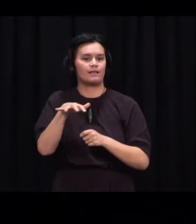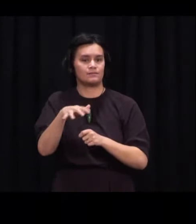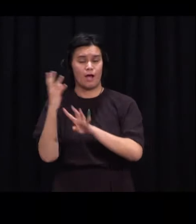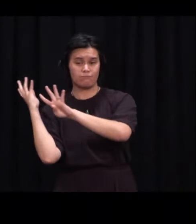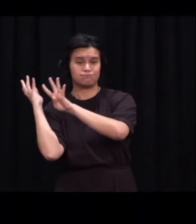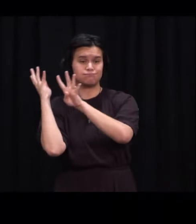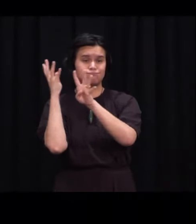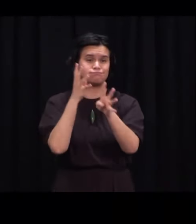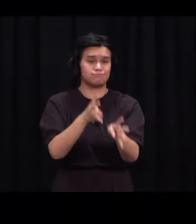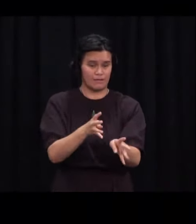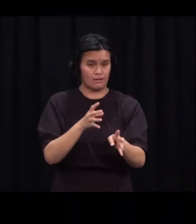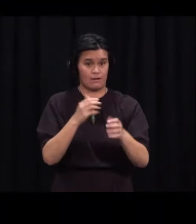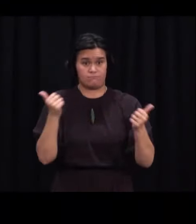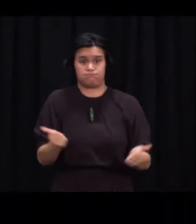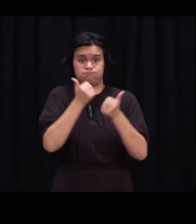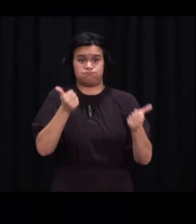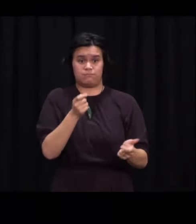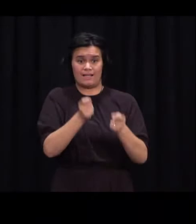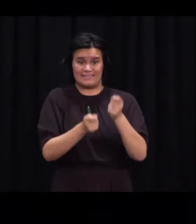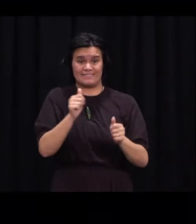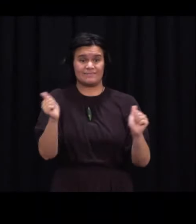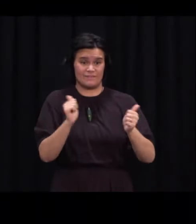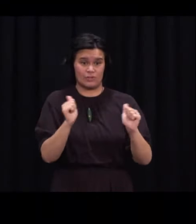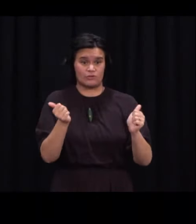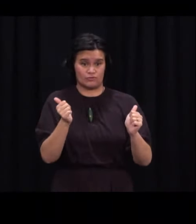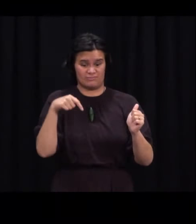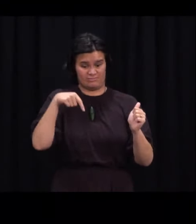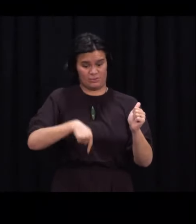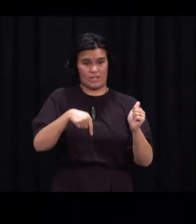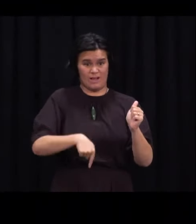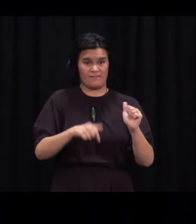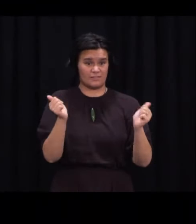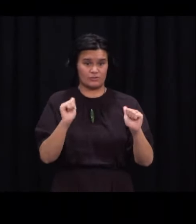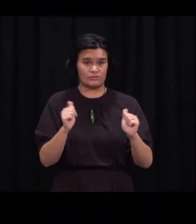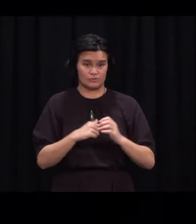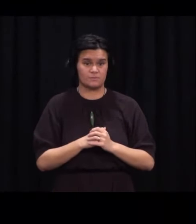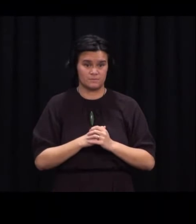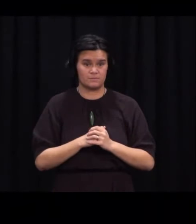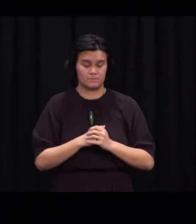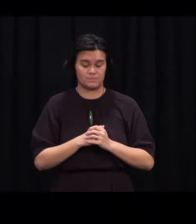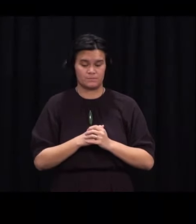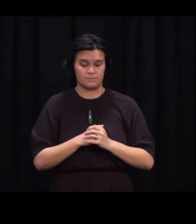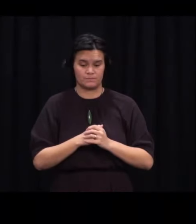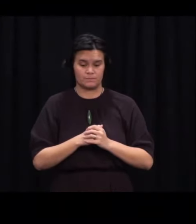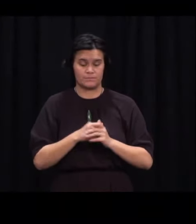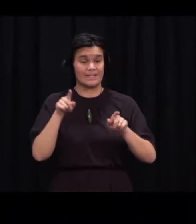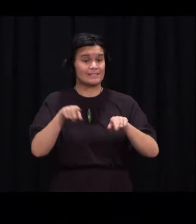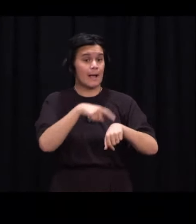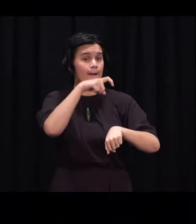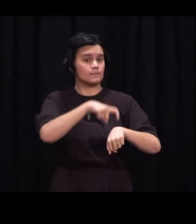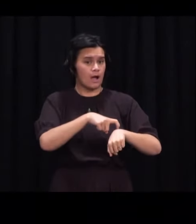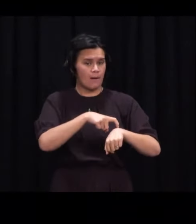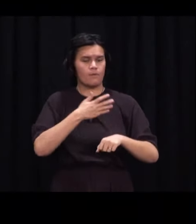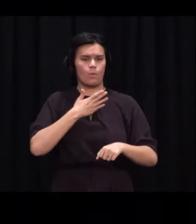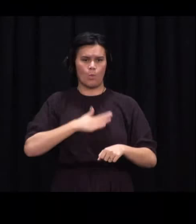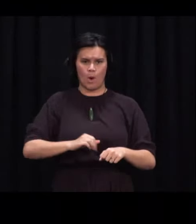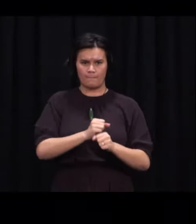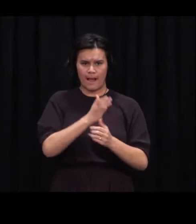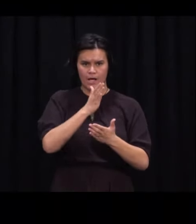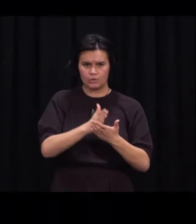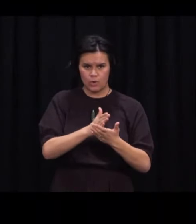taken in what is a relatively small community. At the same time, though, we do want to make sure we are keeping the community safe while